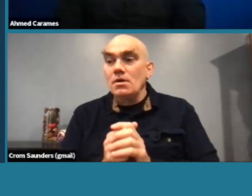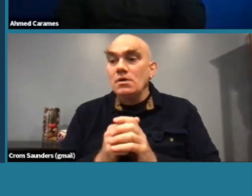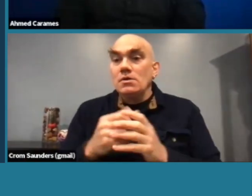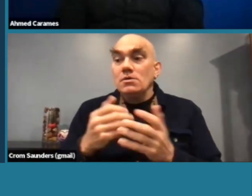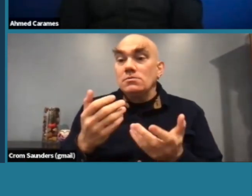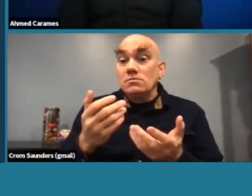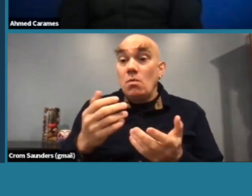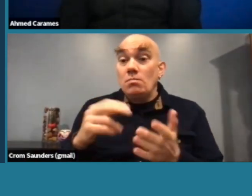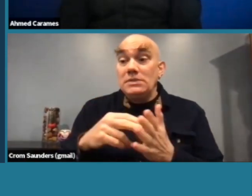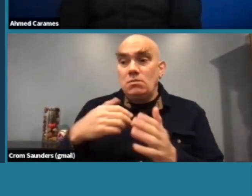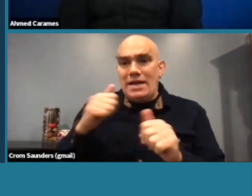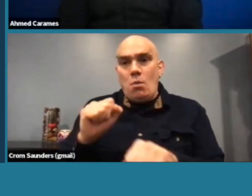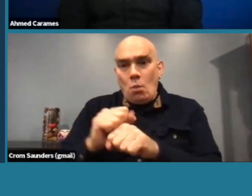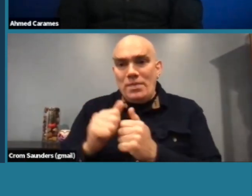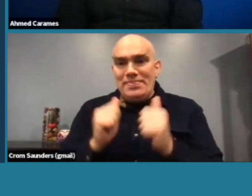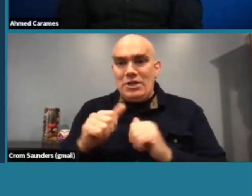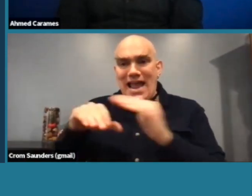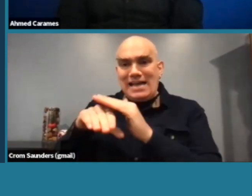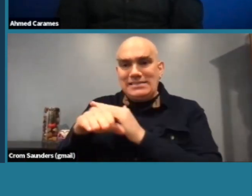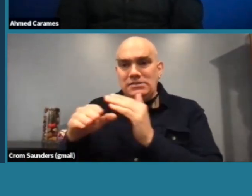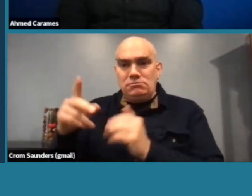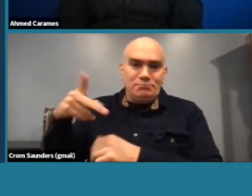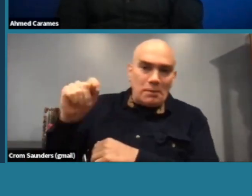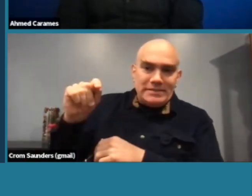makes a difference to have more than just a line on a flyer.